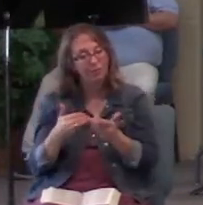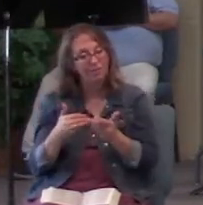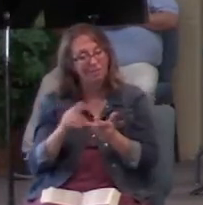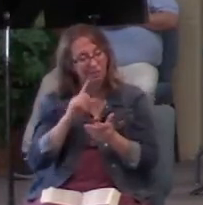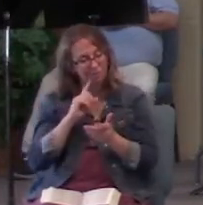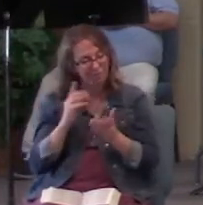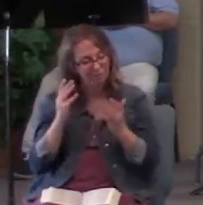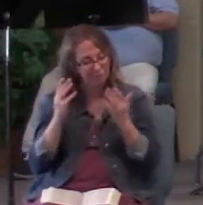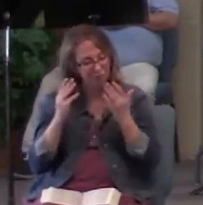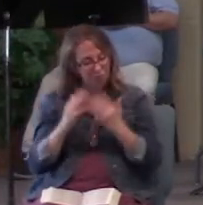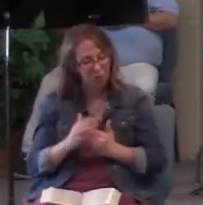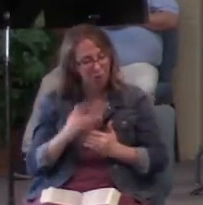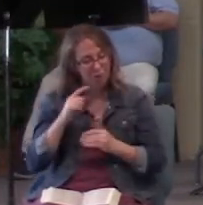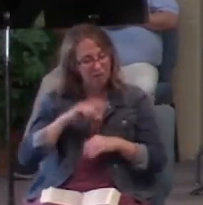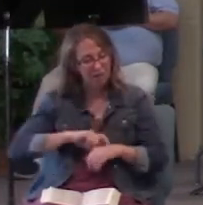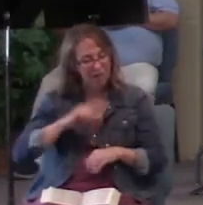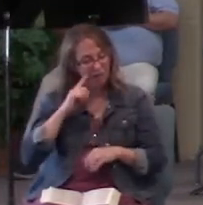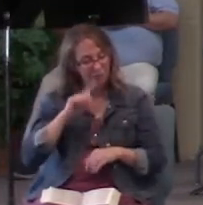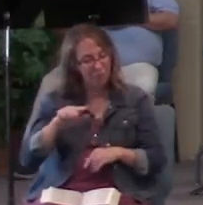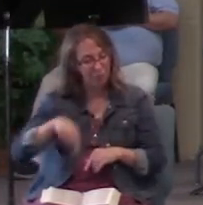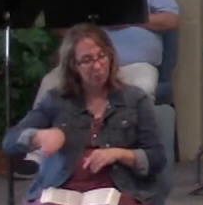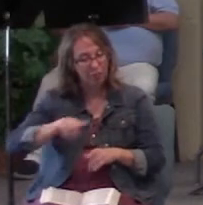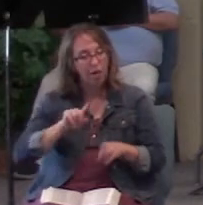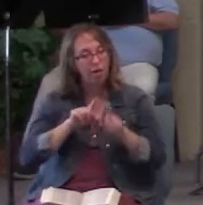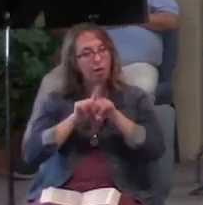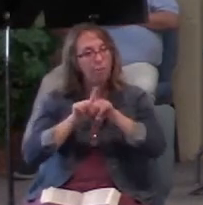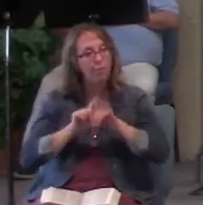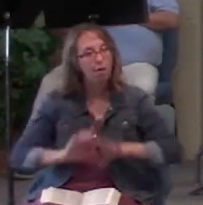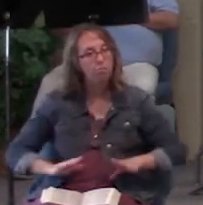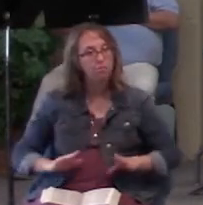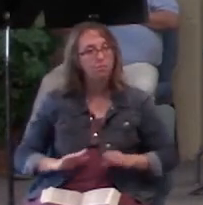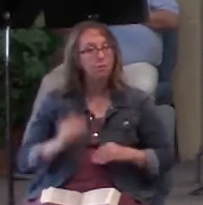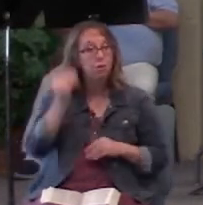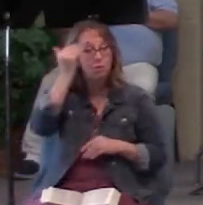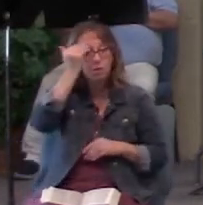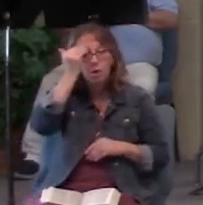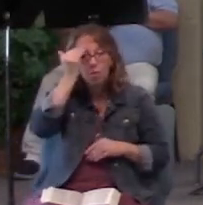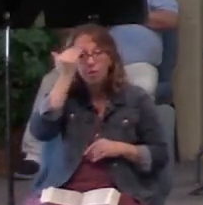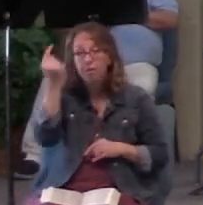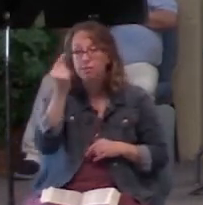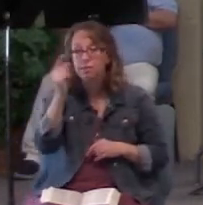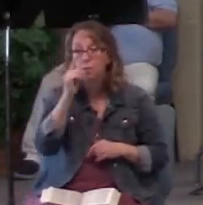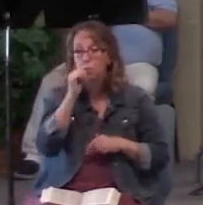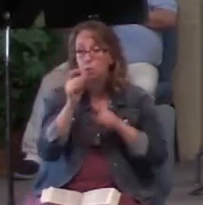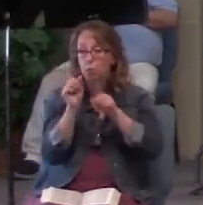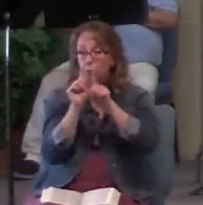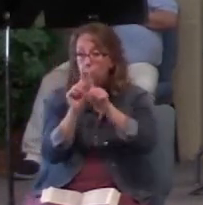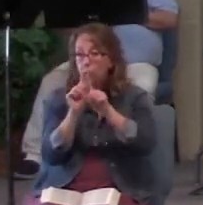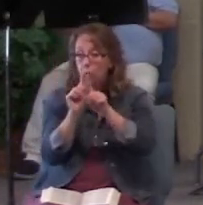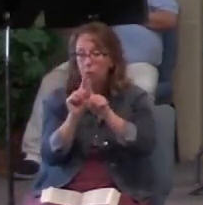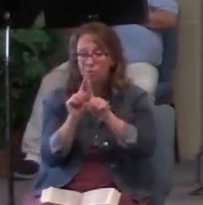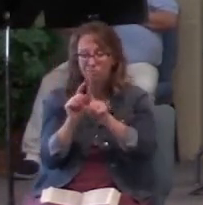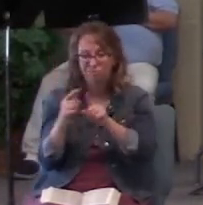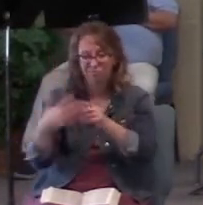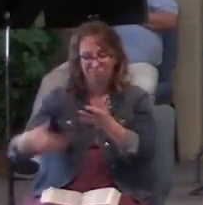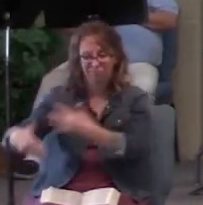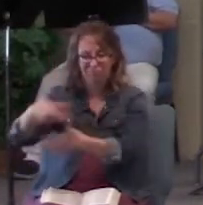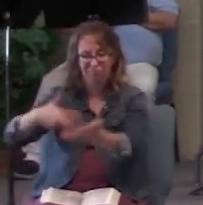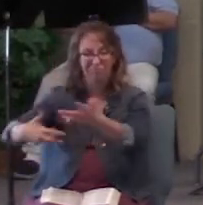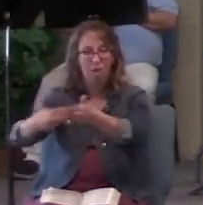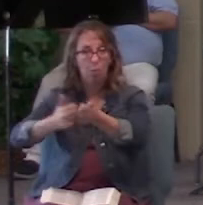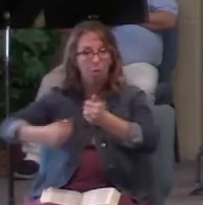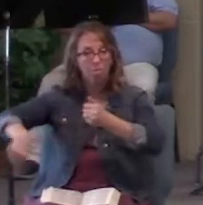dark time for the apostles and for Jesus, knowing that someone who walked so close with him